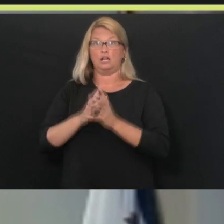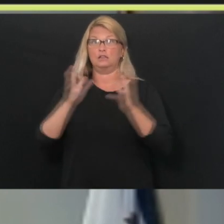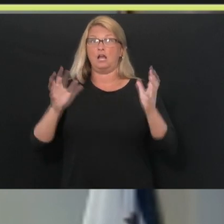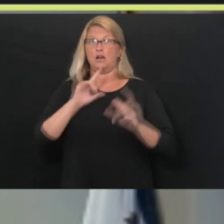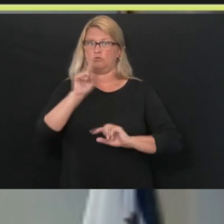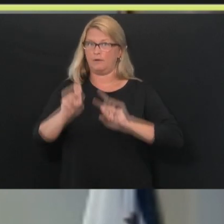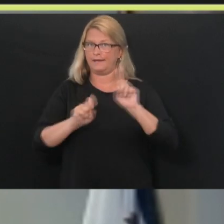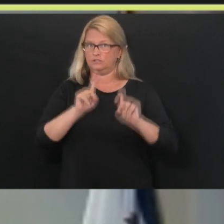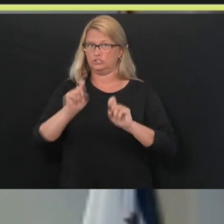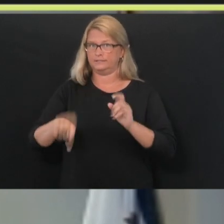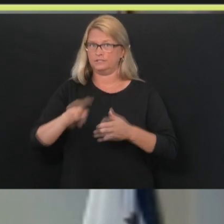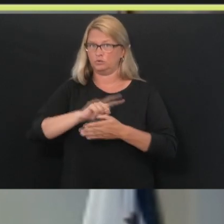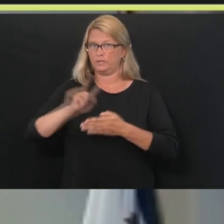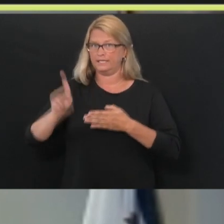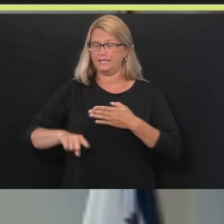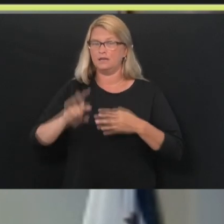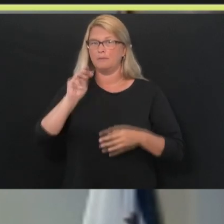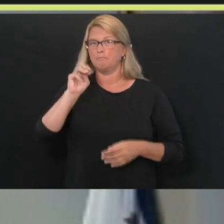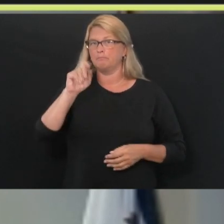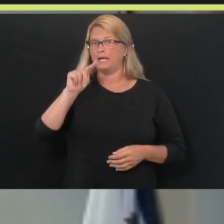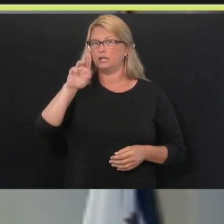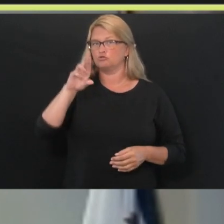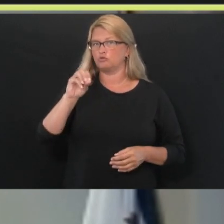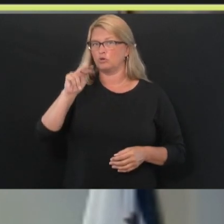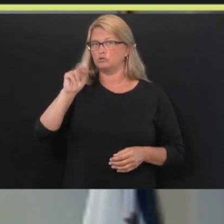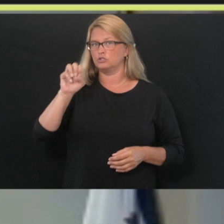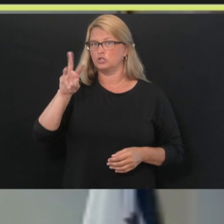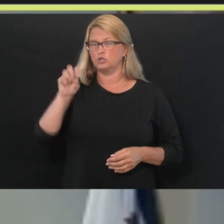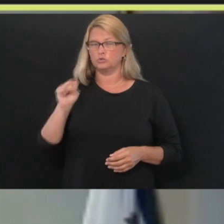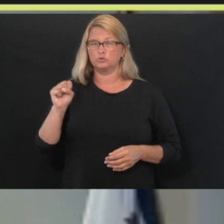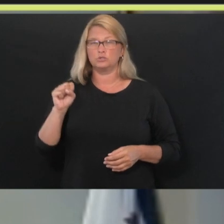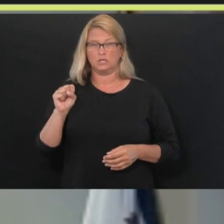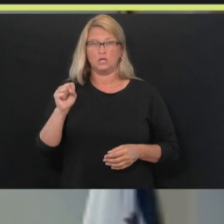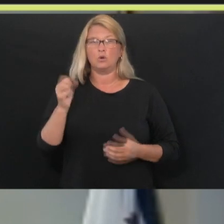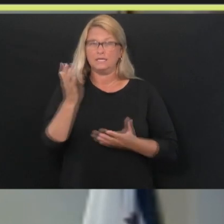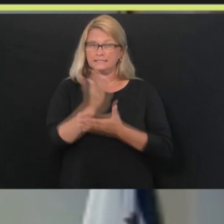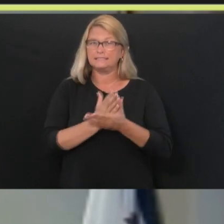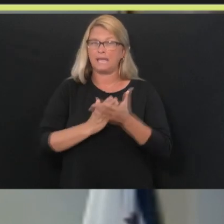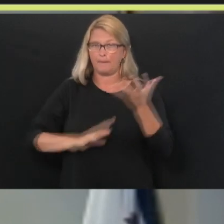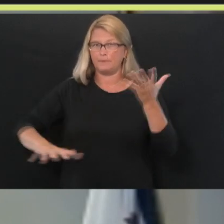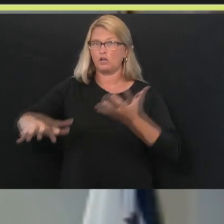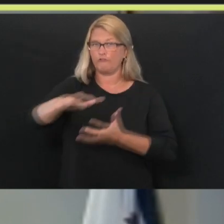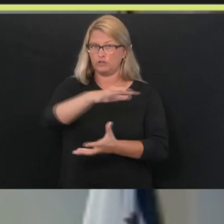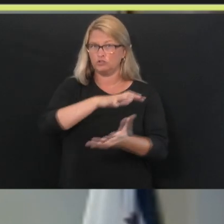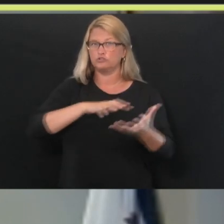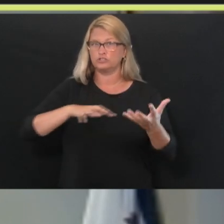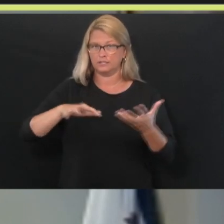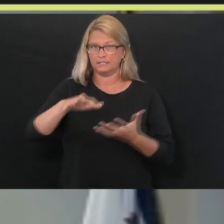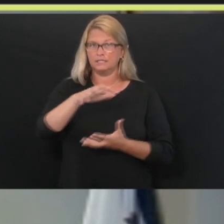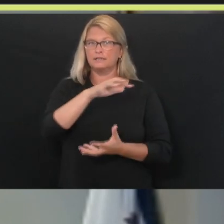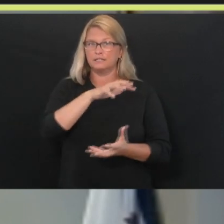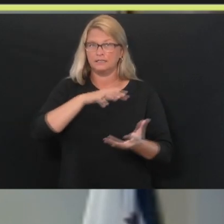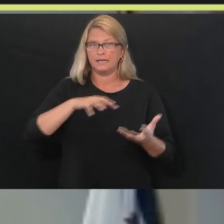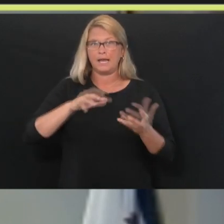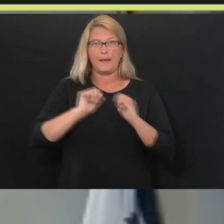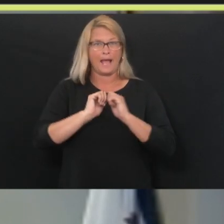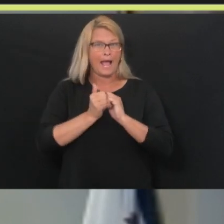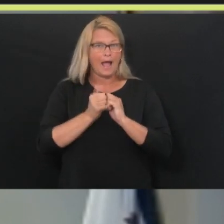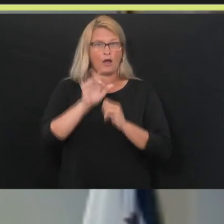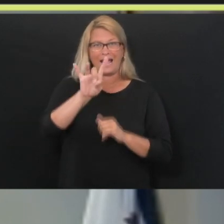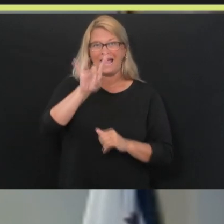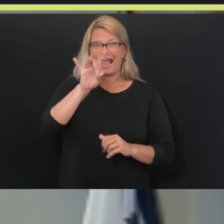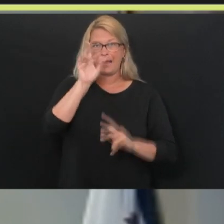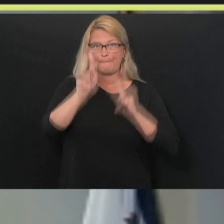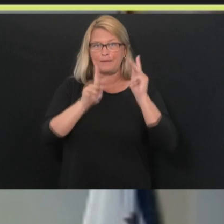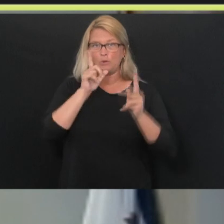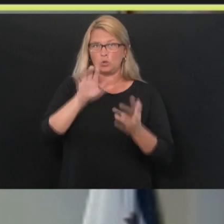with Metro News about them. And I think there was some confusion about how the 8 individuals who